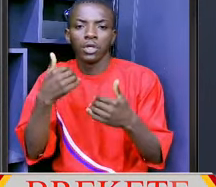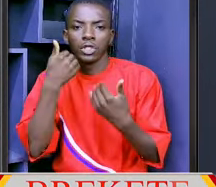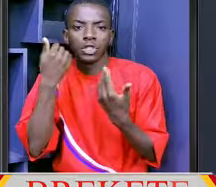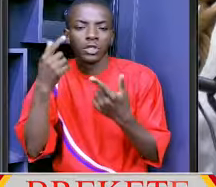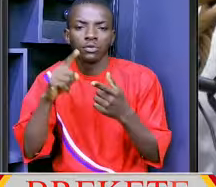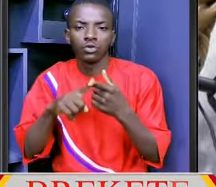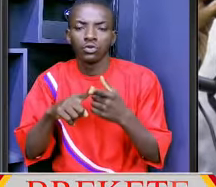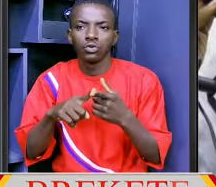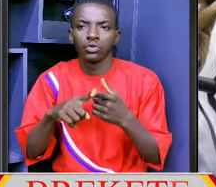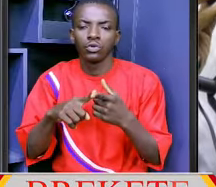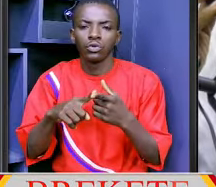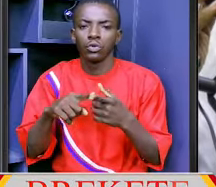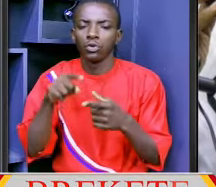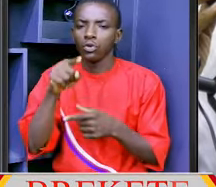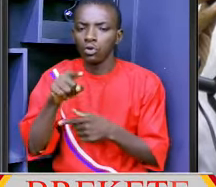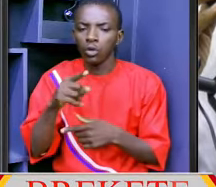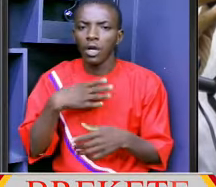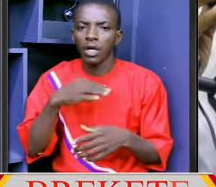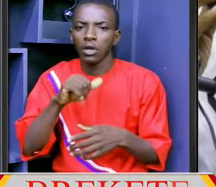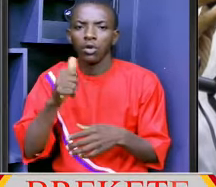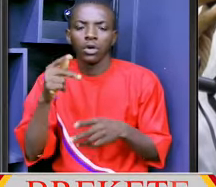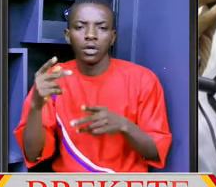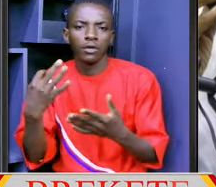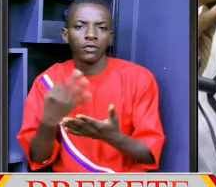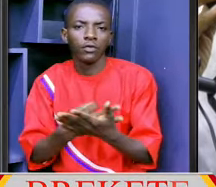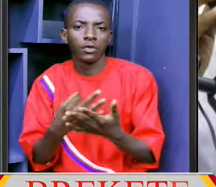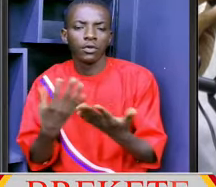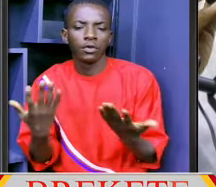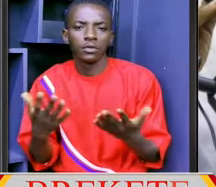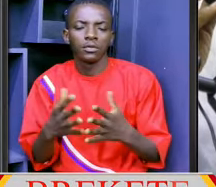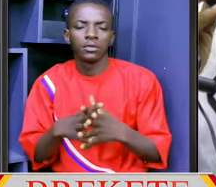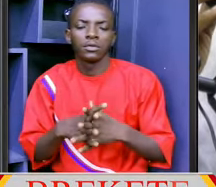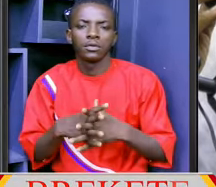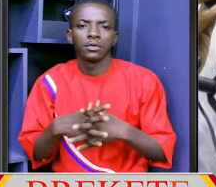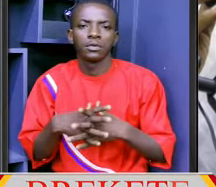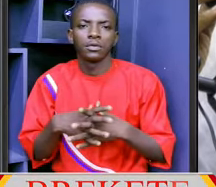shame to you and the rest of the fellows.